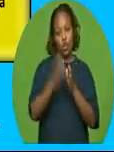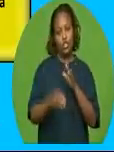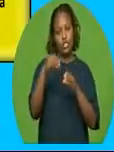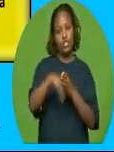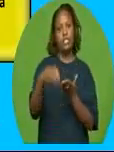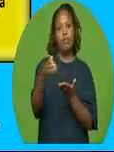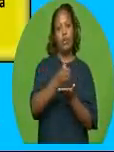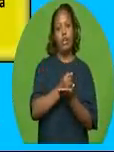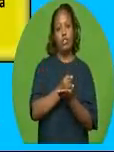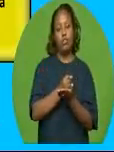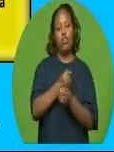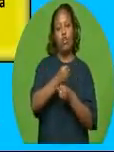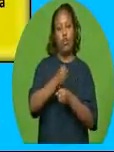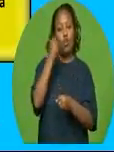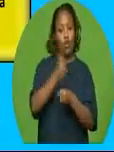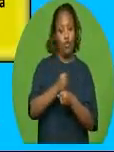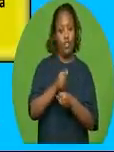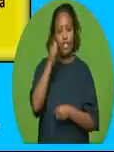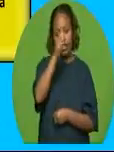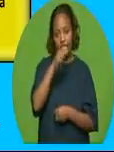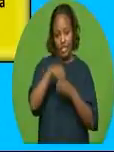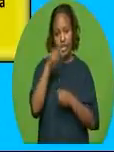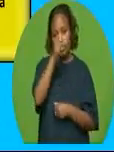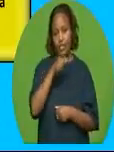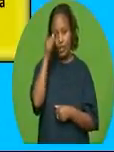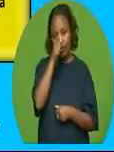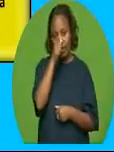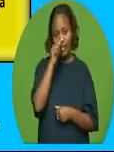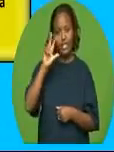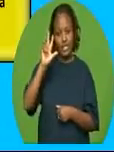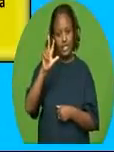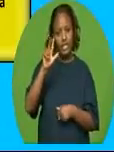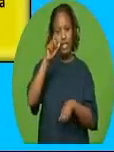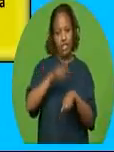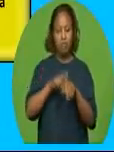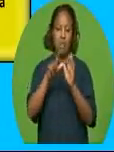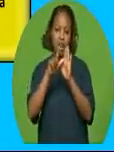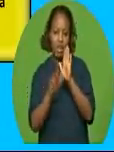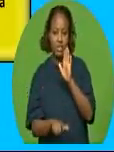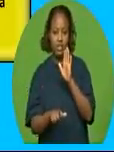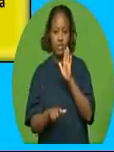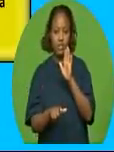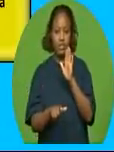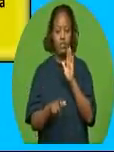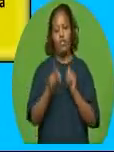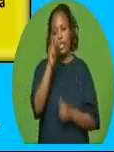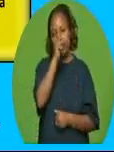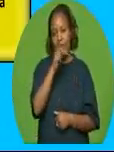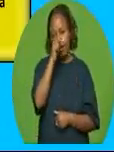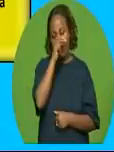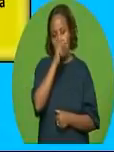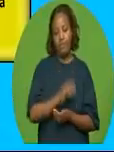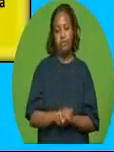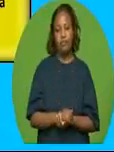unit cost in the production of coffee in Ethiopia is 3 times less than that